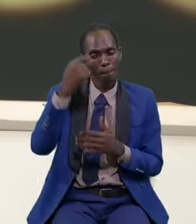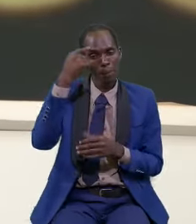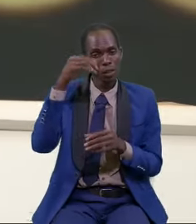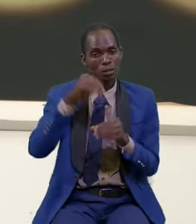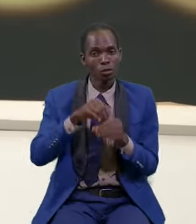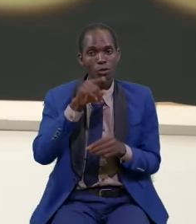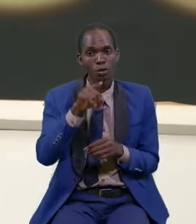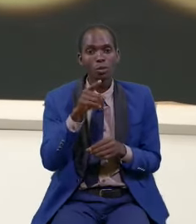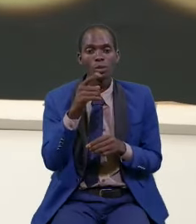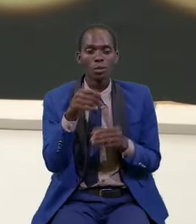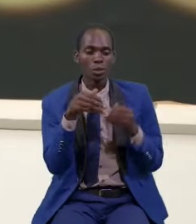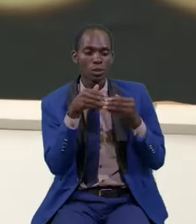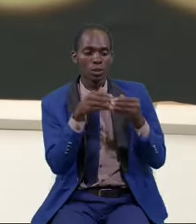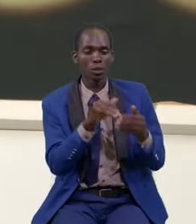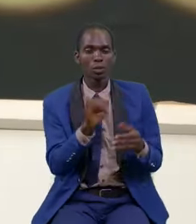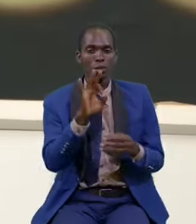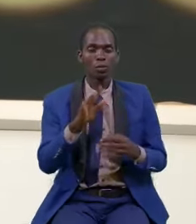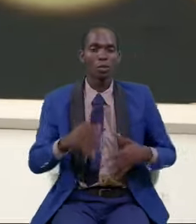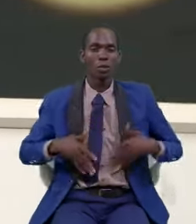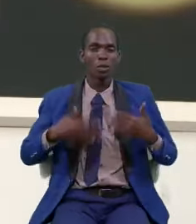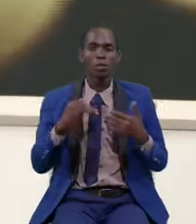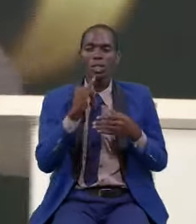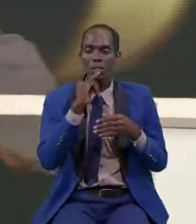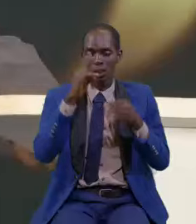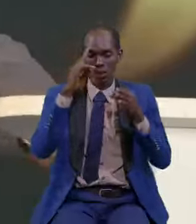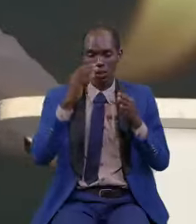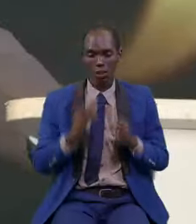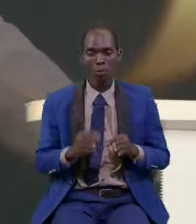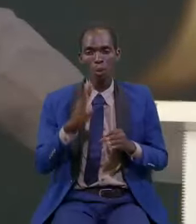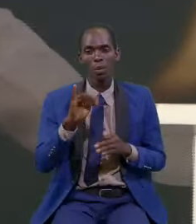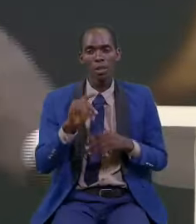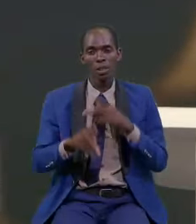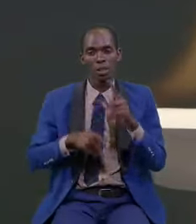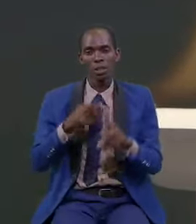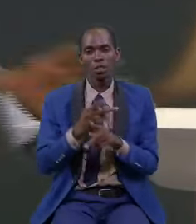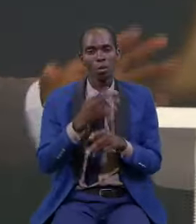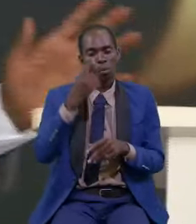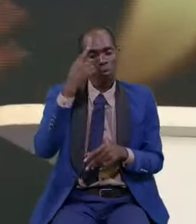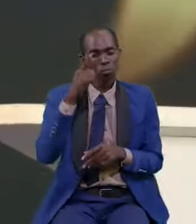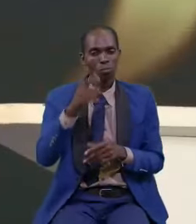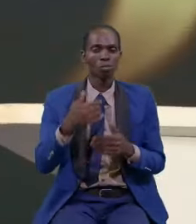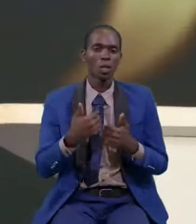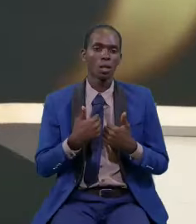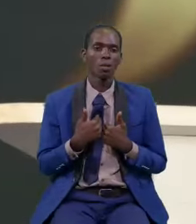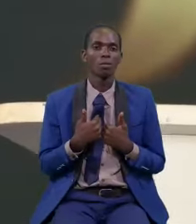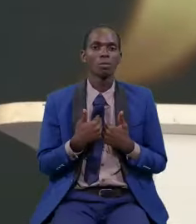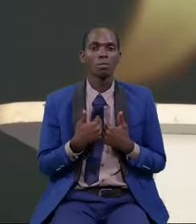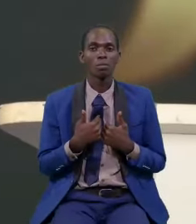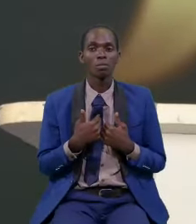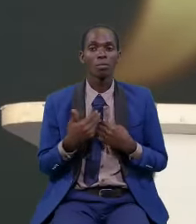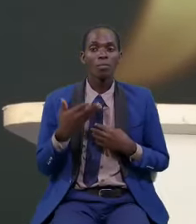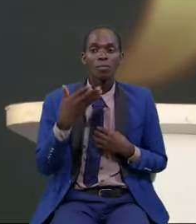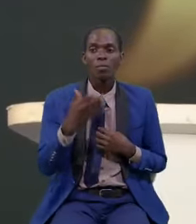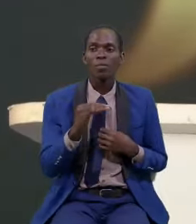of your life is determined by the kind of mind you have. There is the mind of